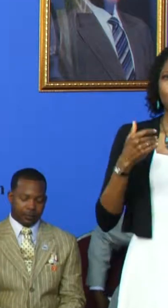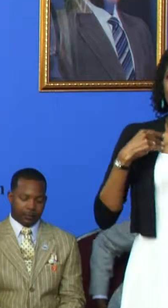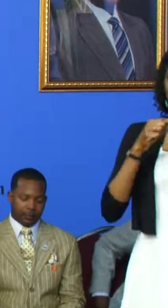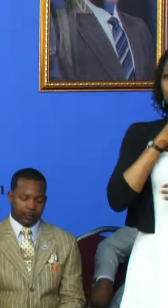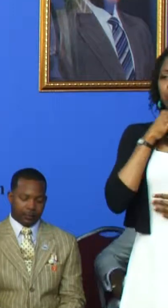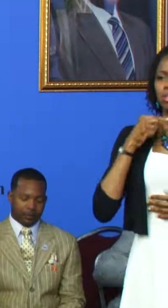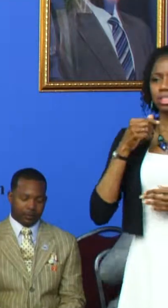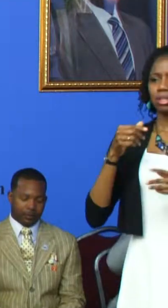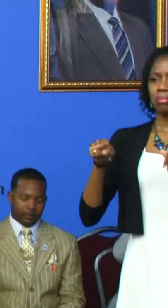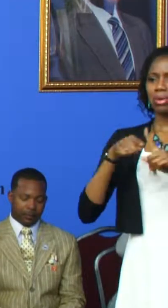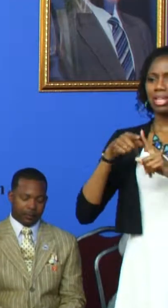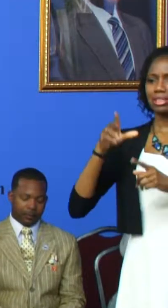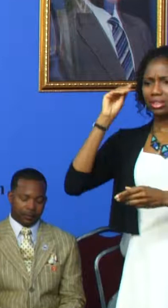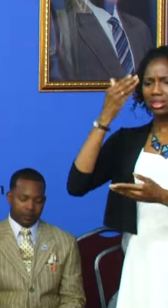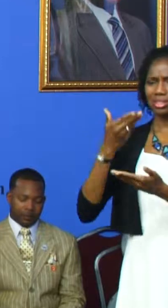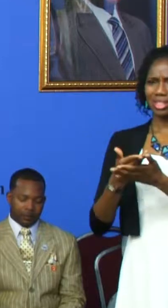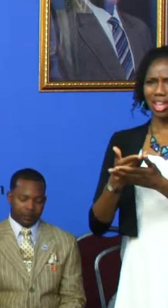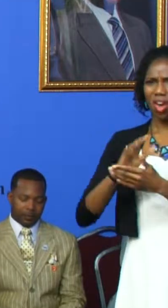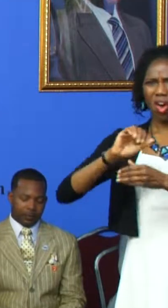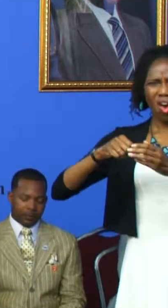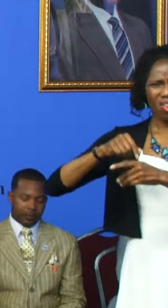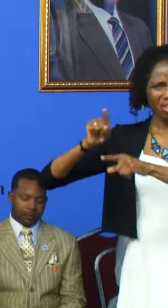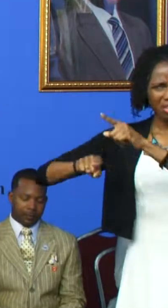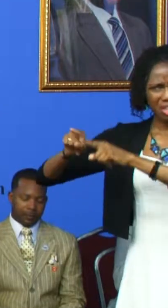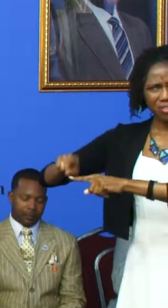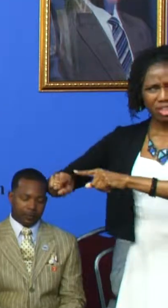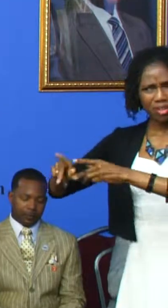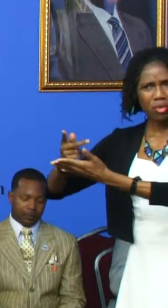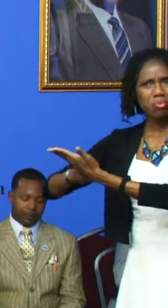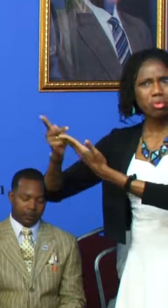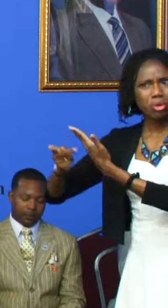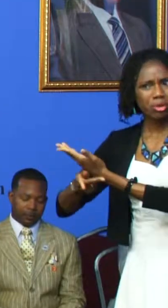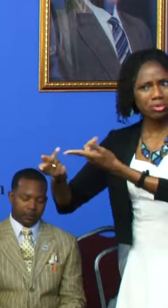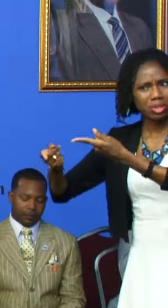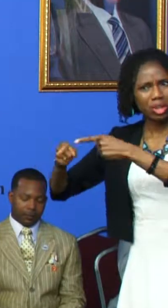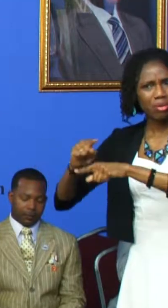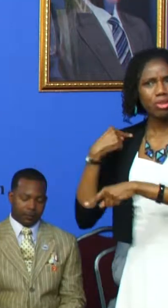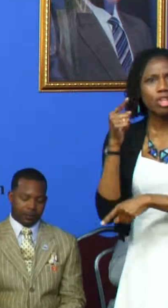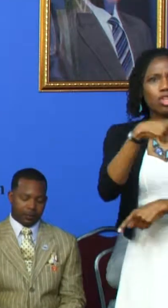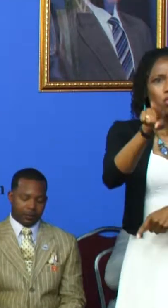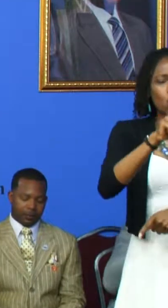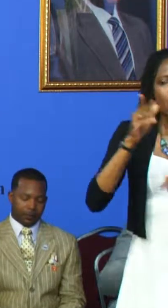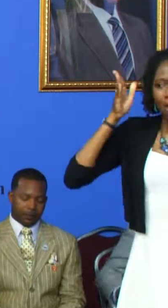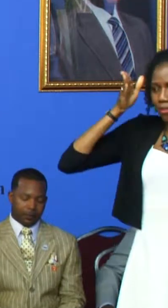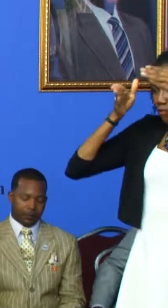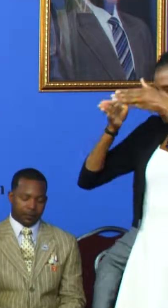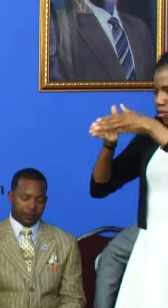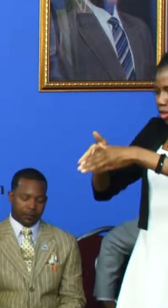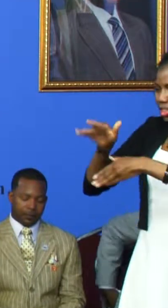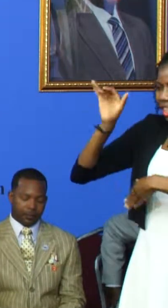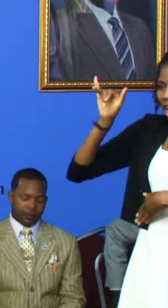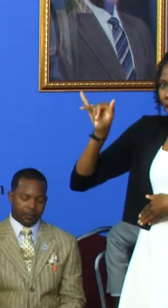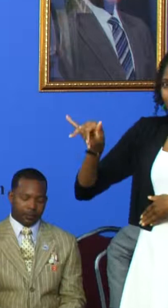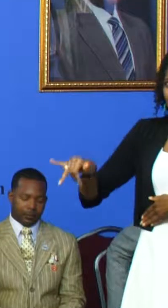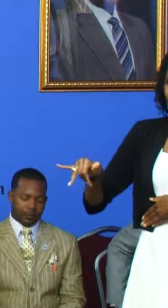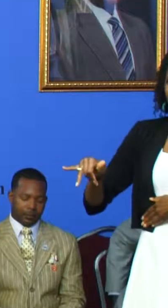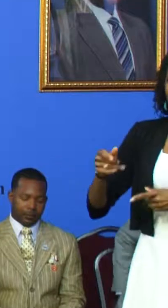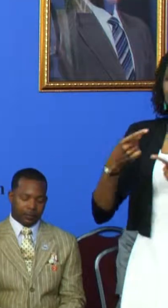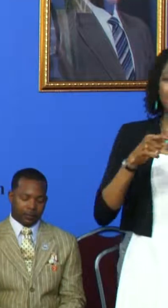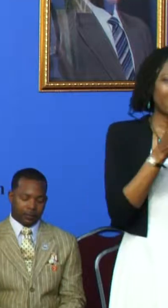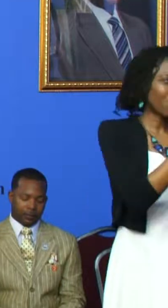whatever. And while all of that is going on, they are taking things from